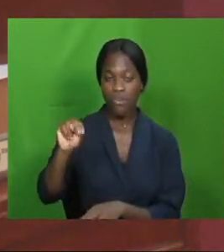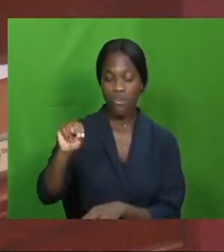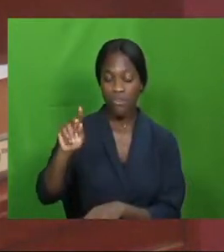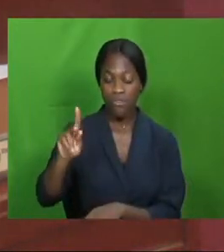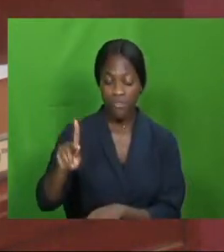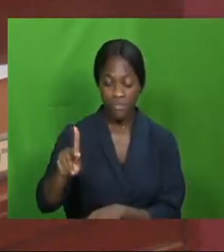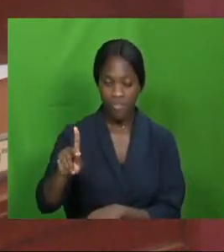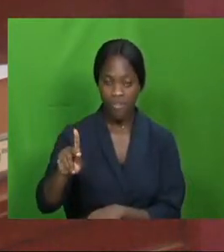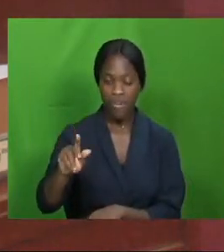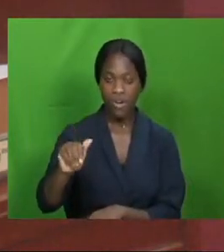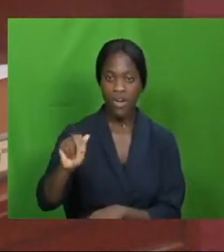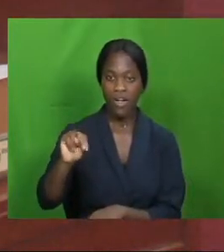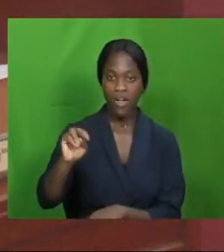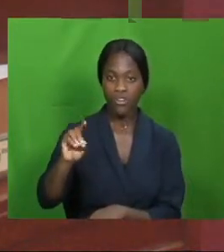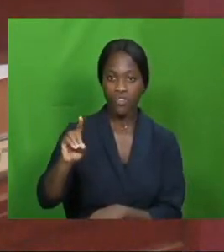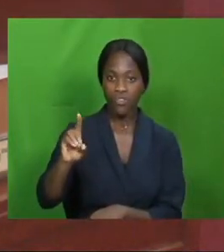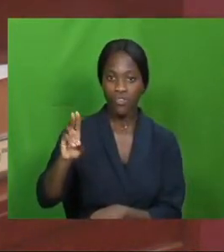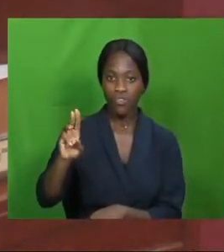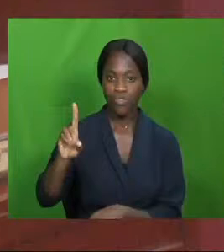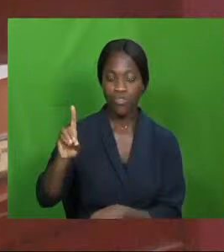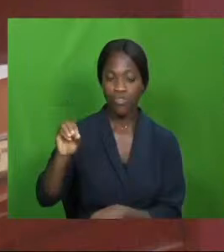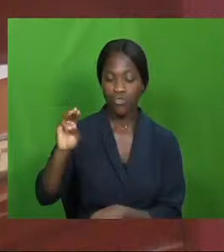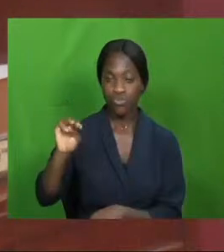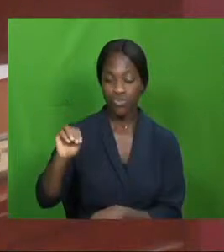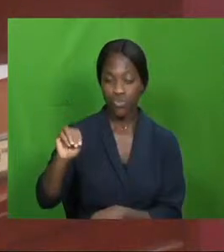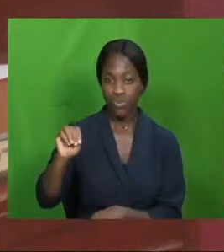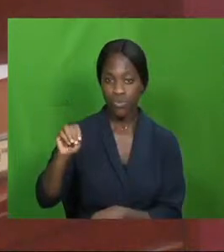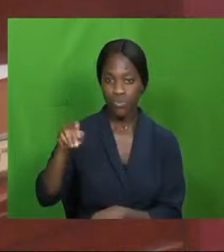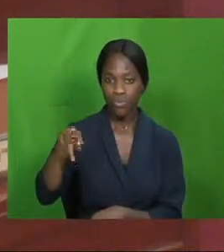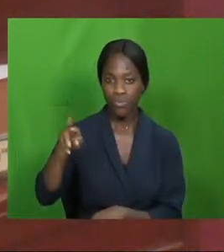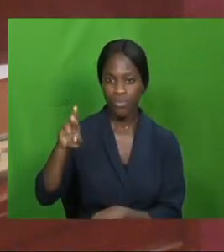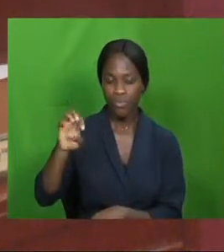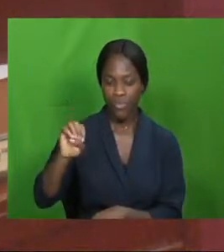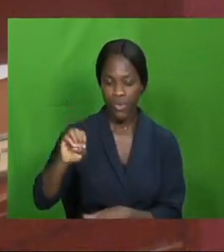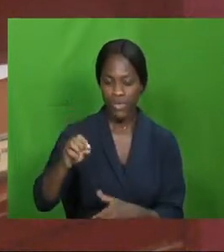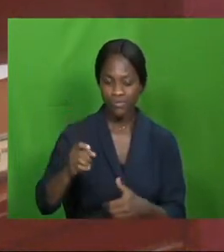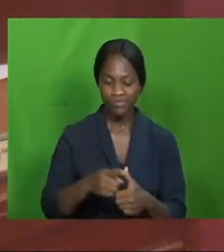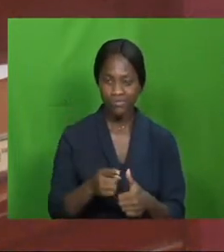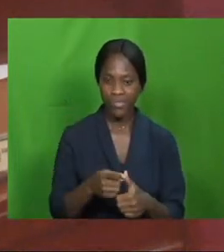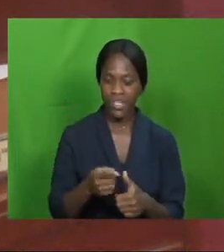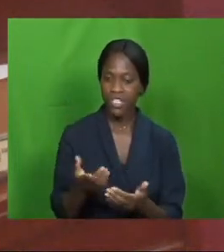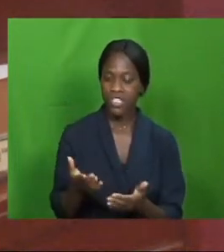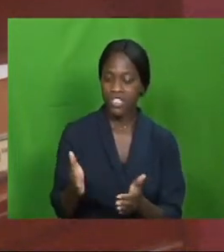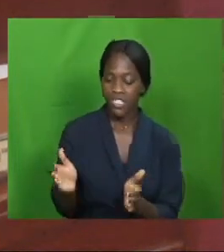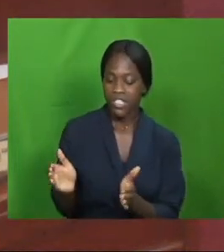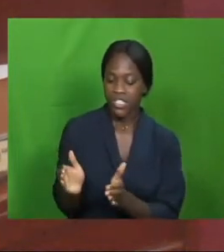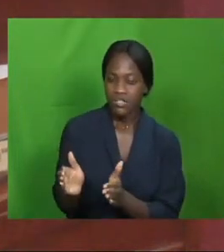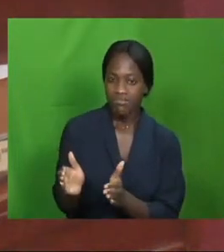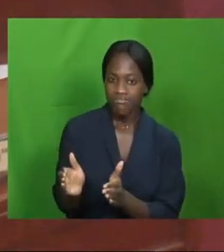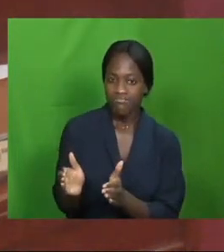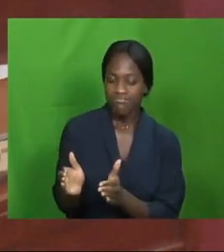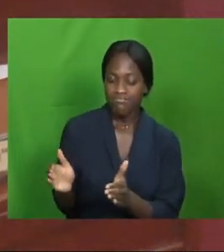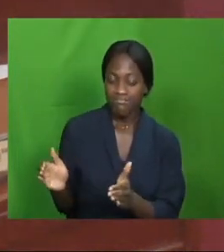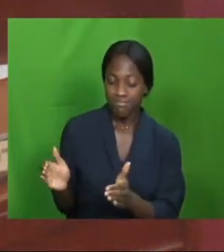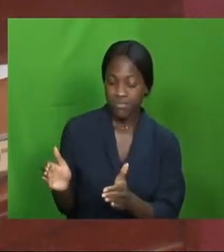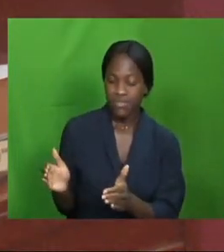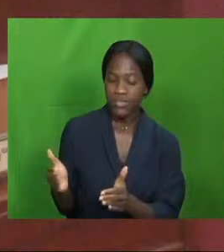Honorable Mohammed Mubarak Muntaka, the Minority Chief Whip, Honorable Collins Dowda, and Honorable Ophelia